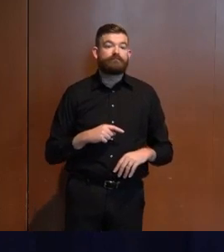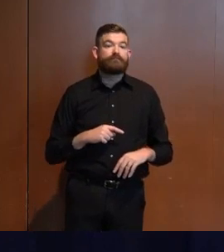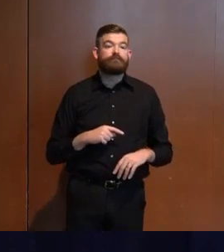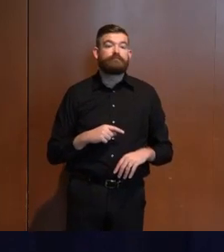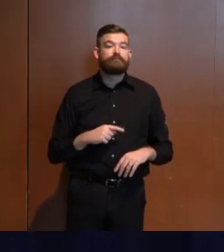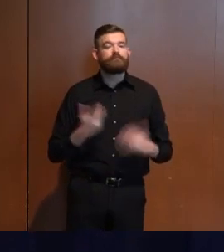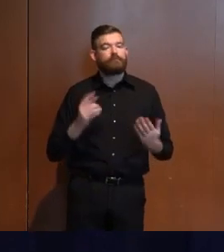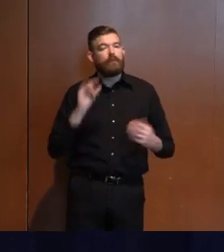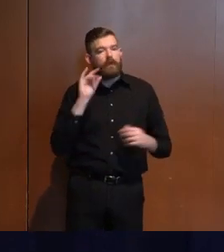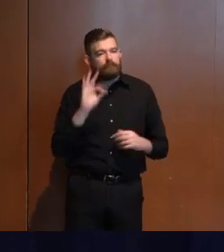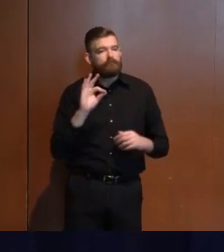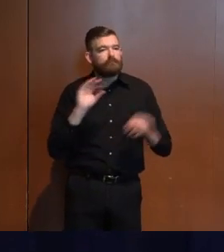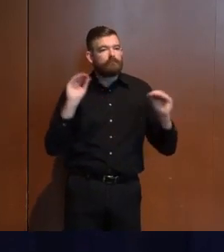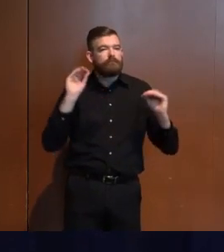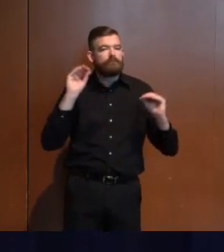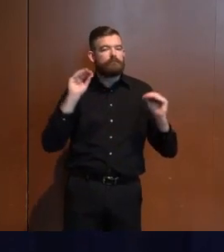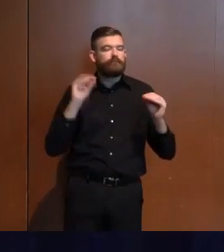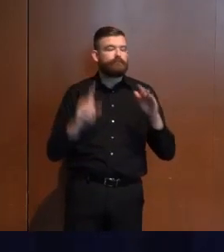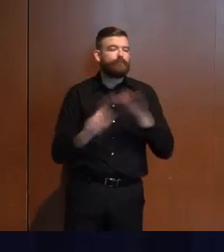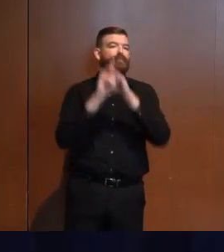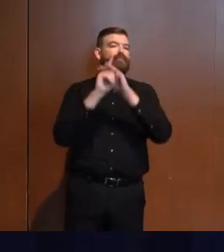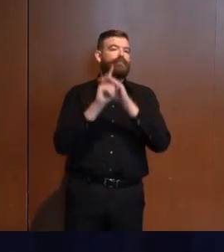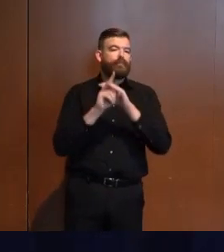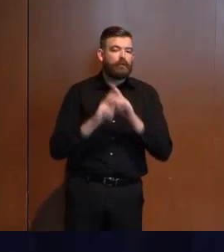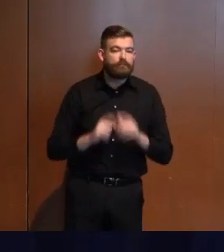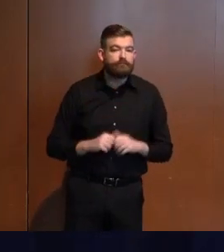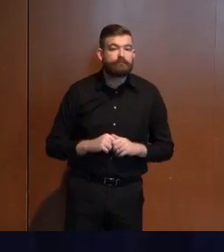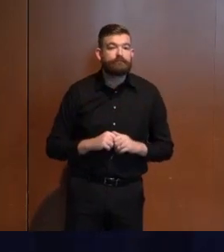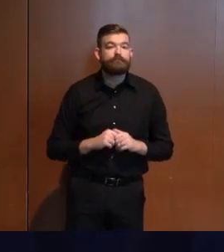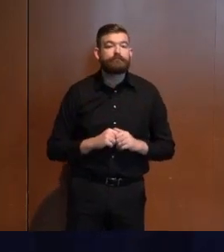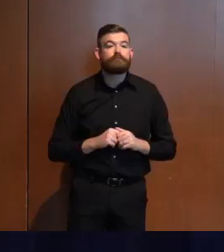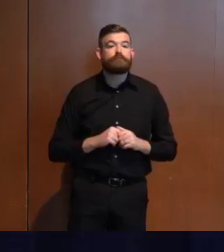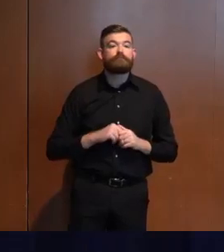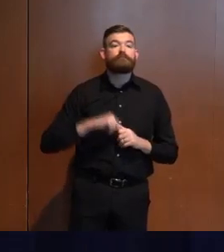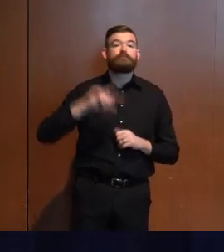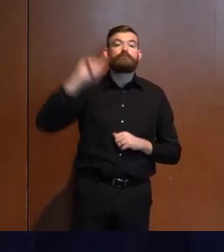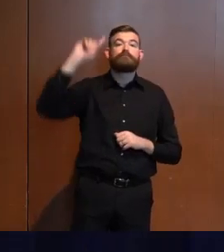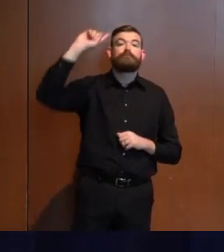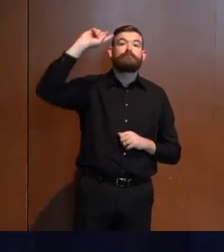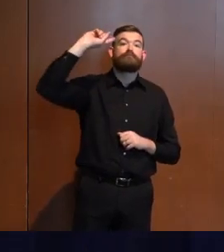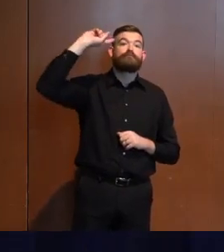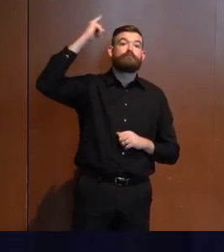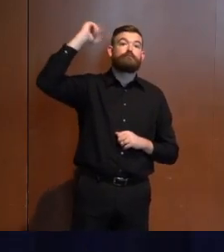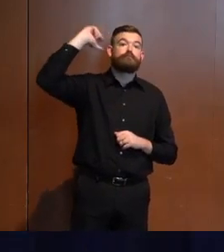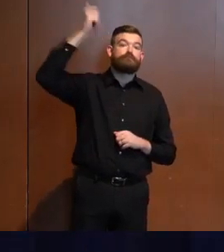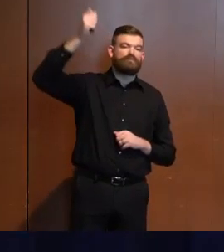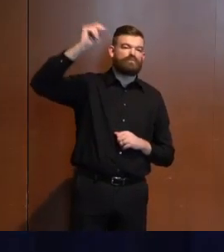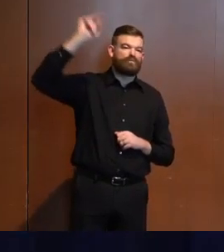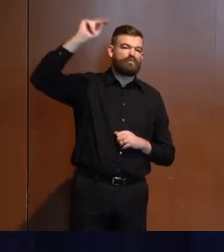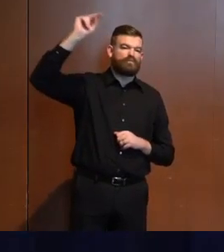always subject to change, but due to the fact that North Jersey is where the hot spot is generally, so we are going to start at that